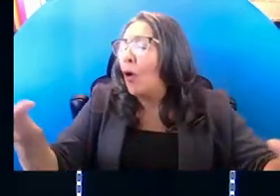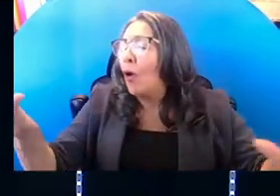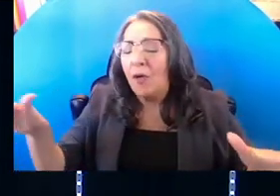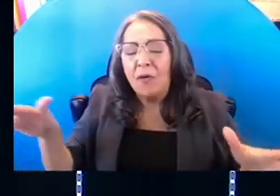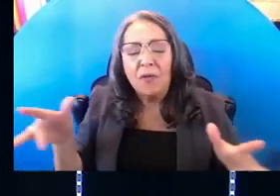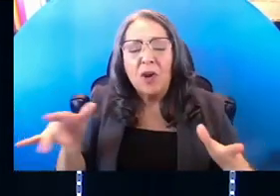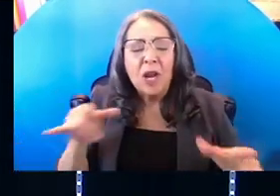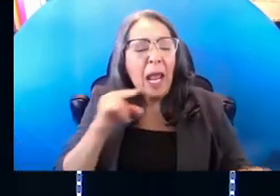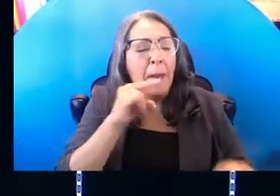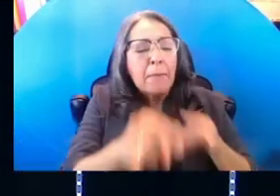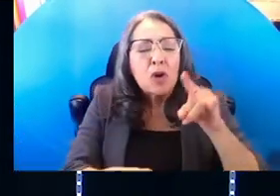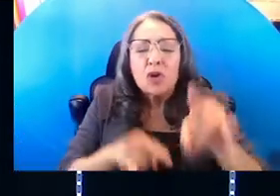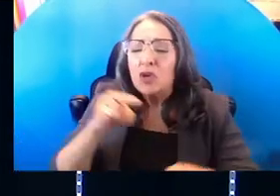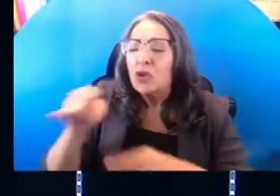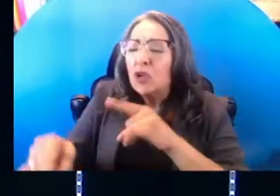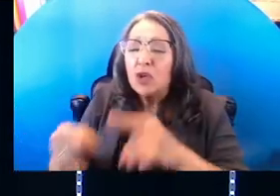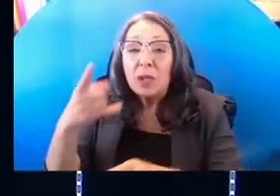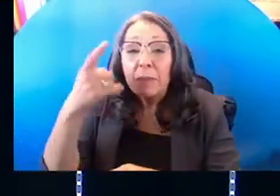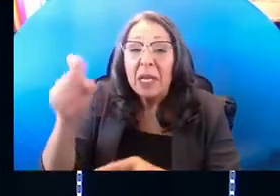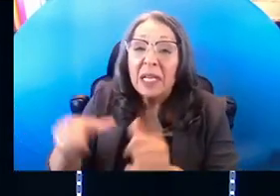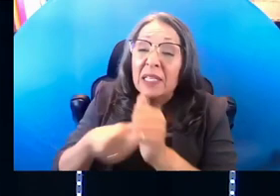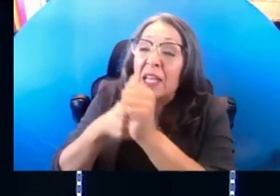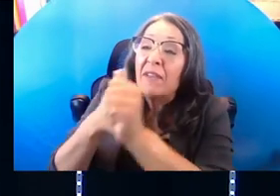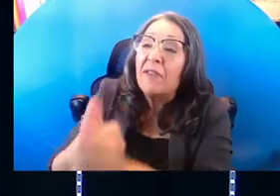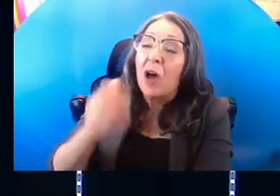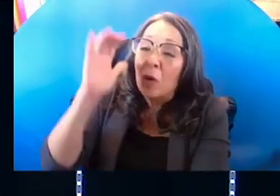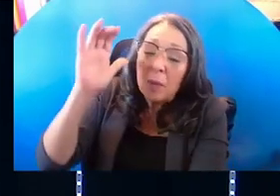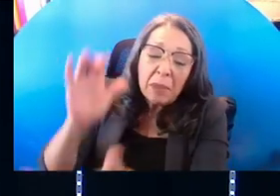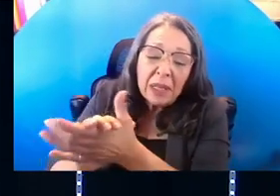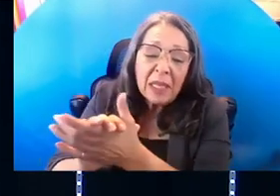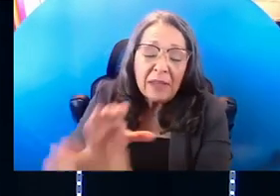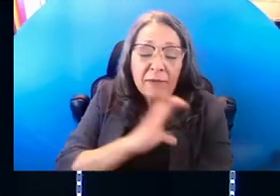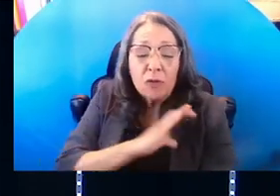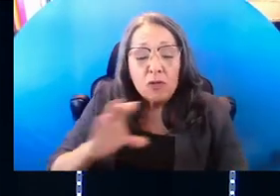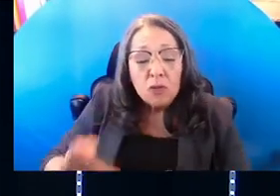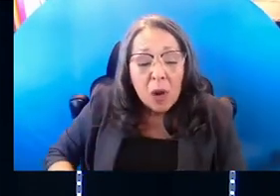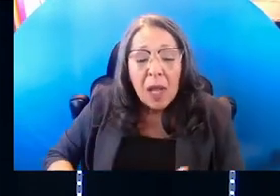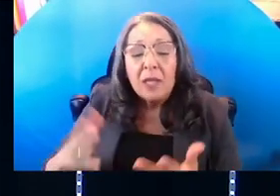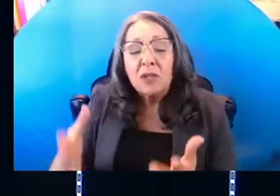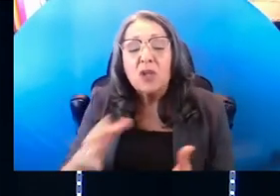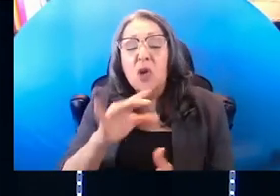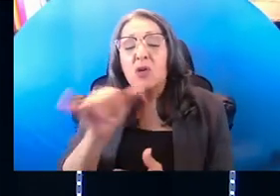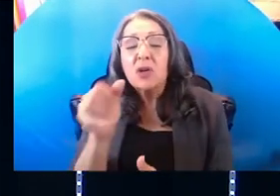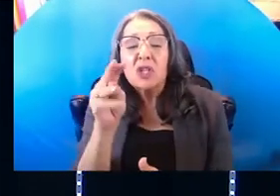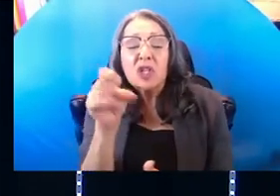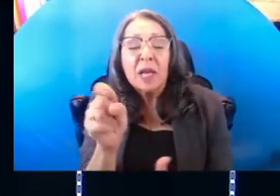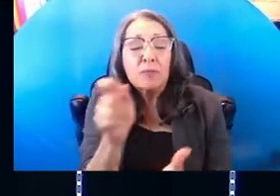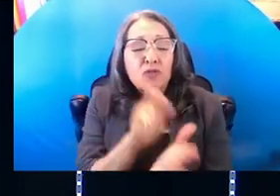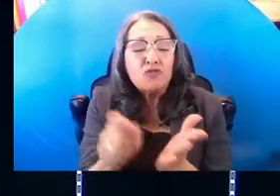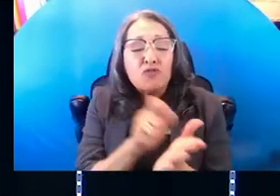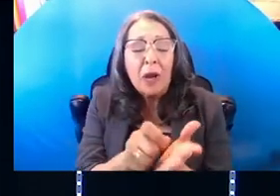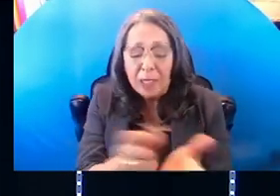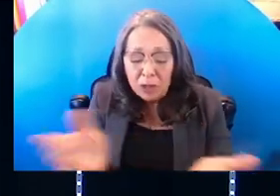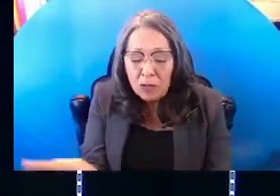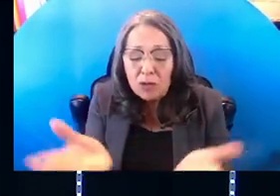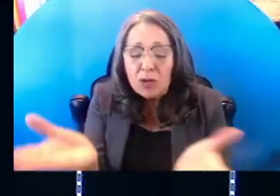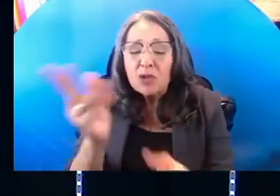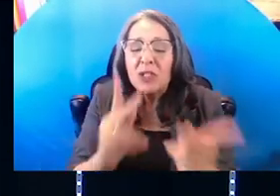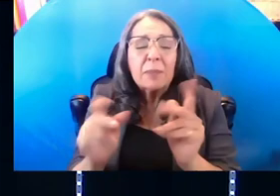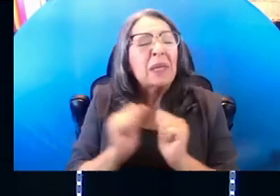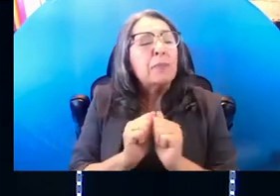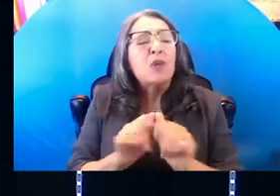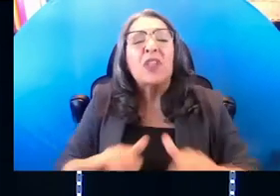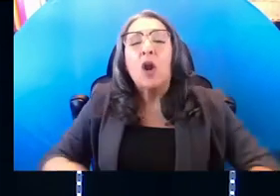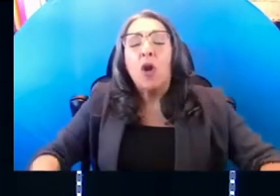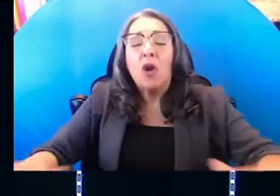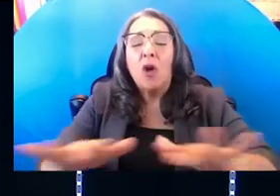being persecuted right now for their following and their belief in Christ. And so he's writing this letter to them as an encouragement, as just a continuation